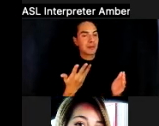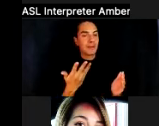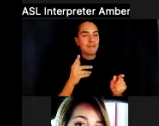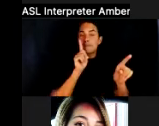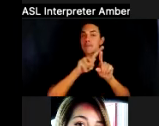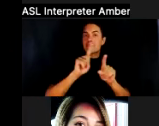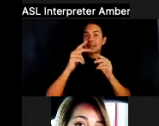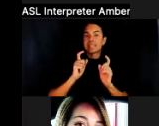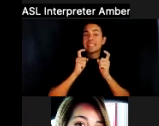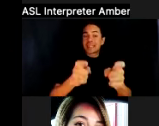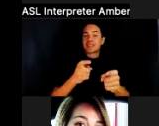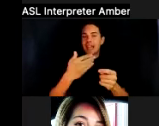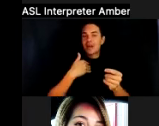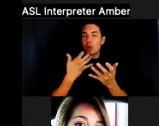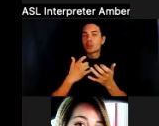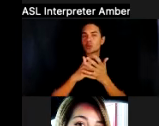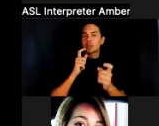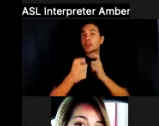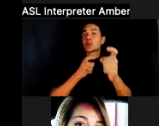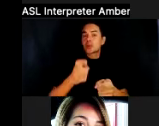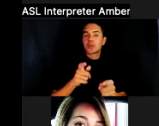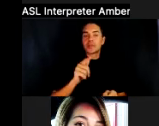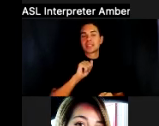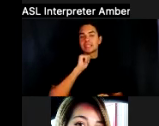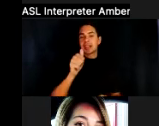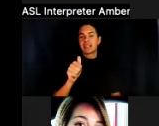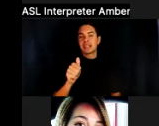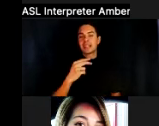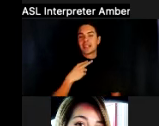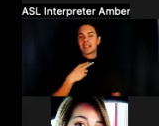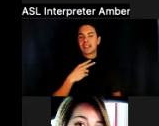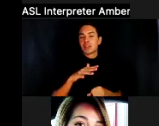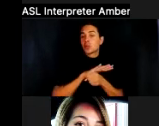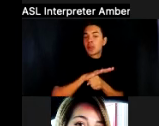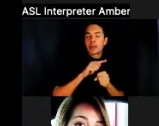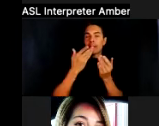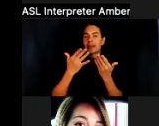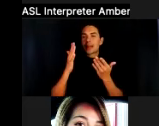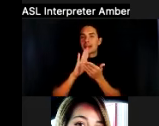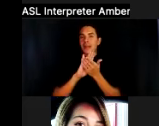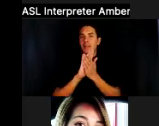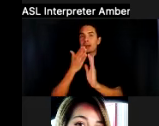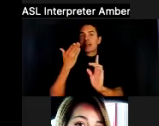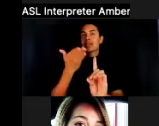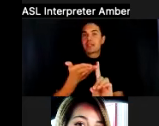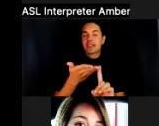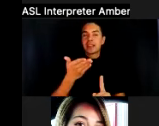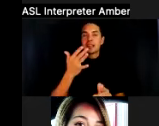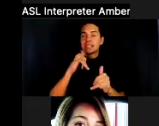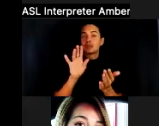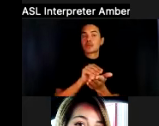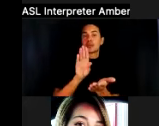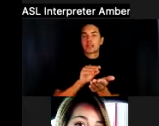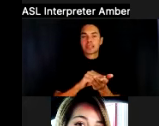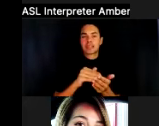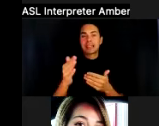different gifts that they want to contribute. Maybe that's not vocalizing something, but maybe that's being there and also learning, right? You're still learning